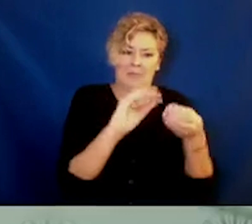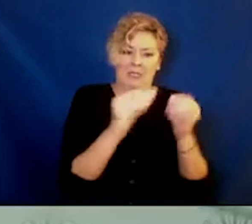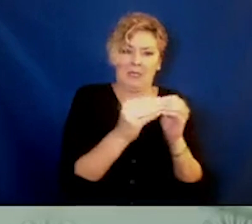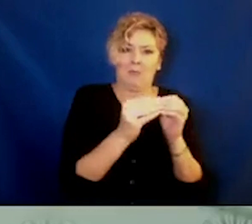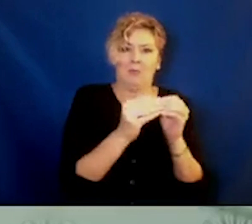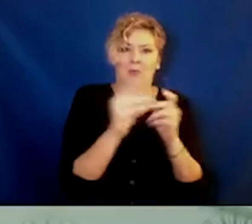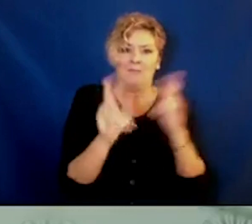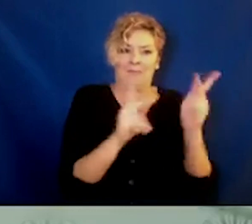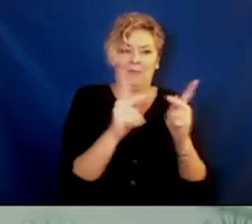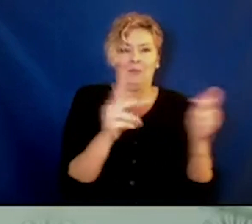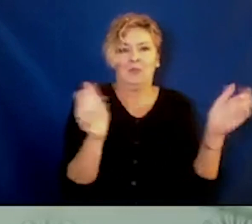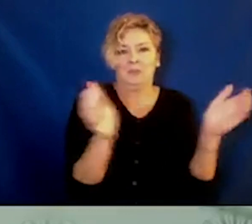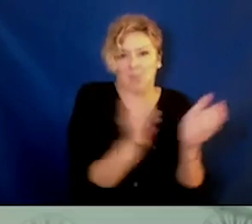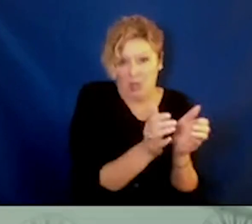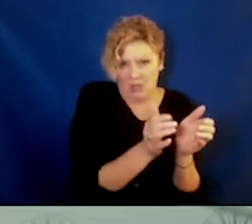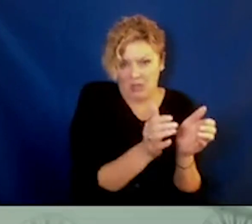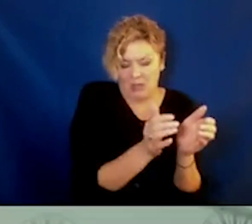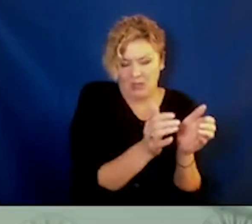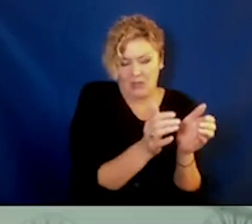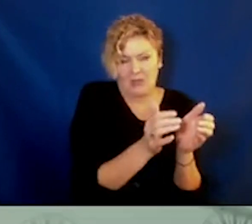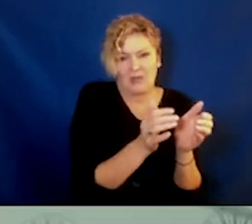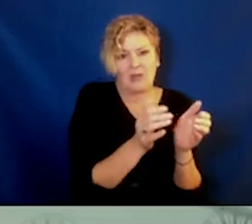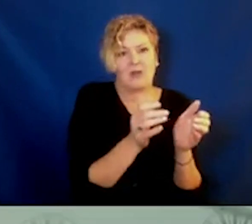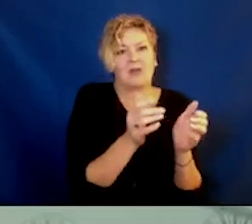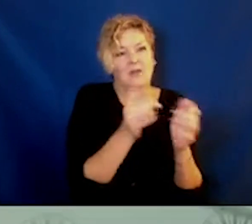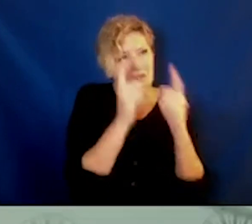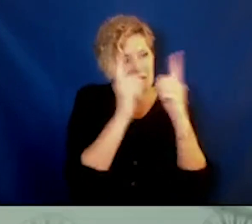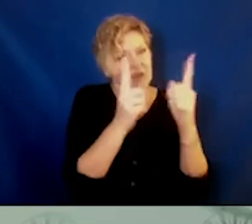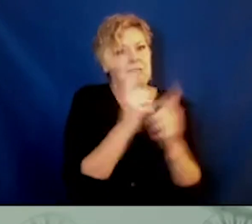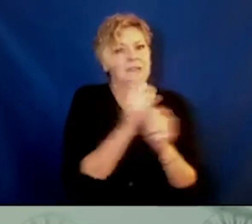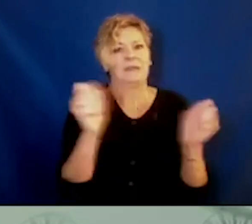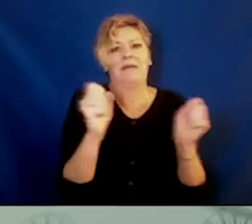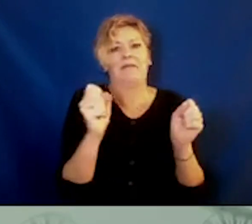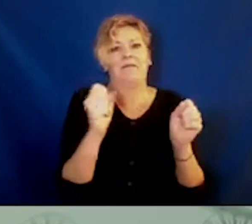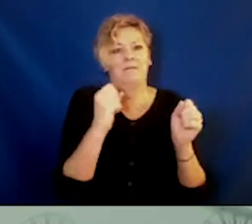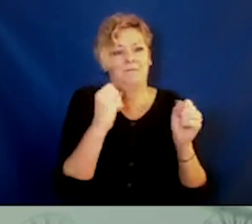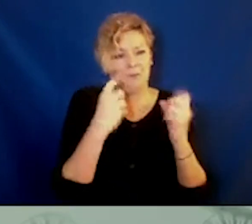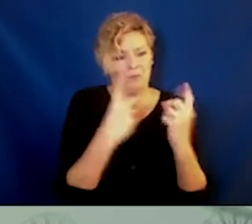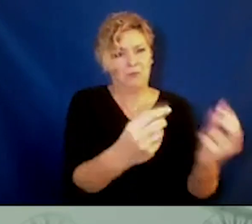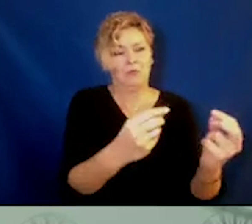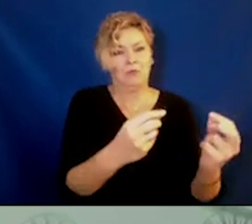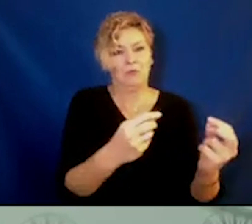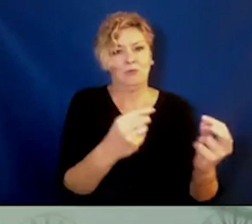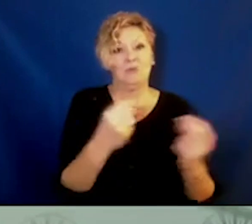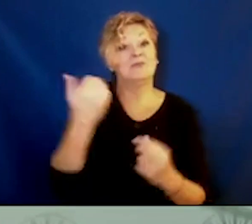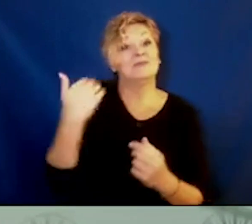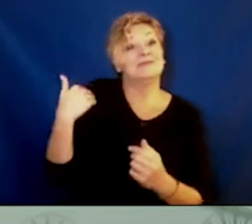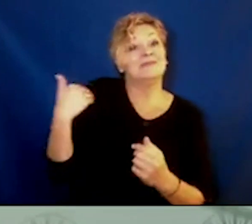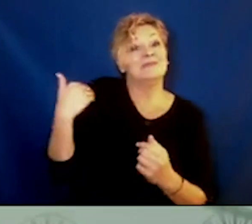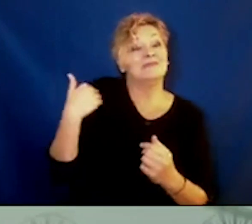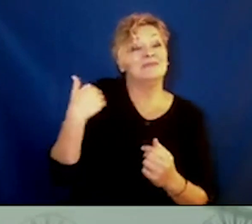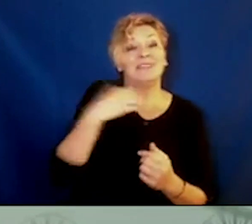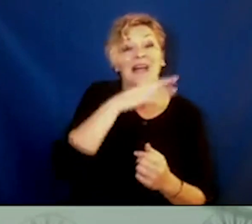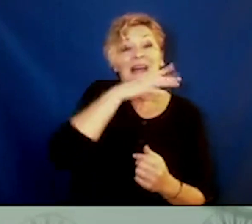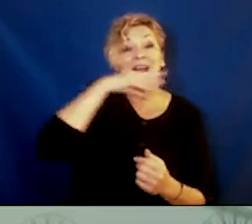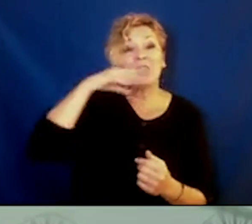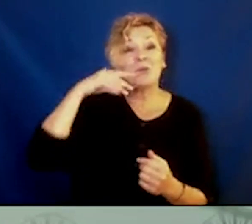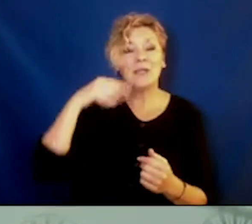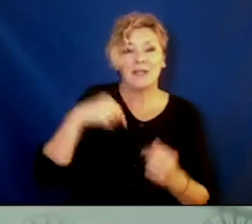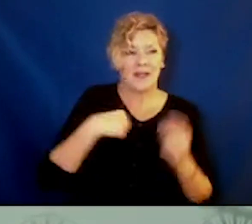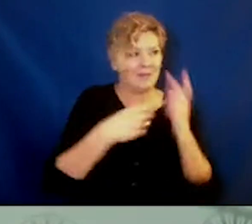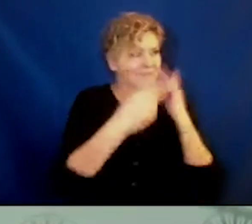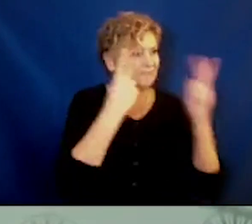that being inside and in close contact with others increases our risk, and that has been a significant cause of new cases in recent